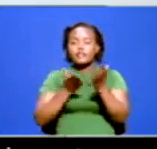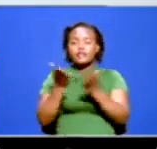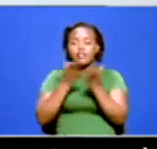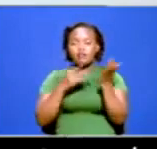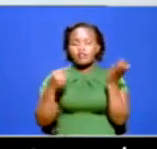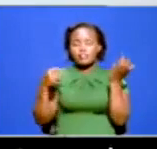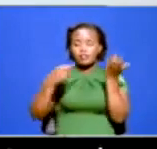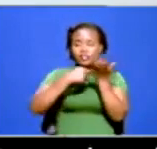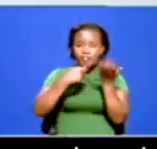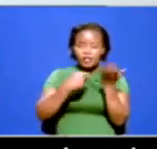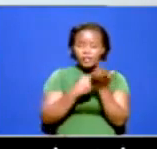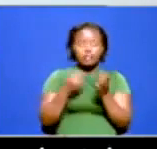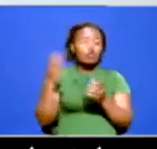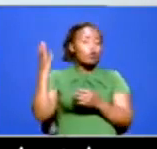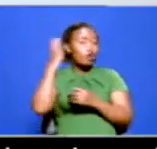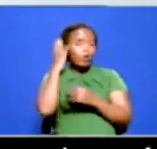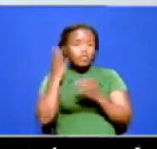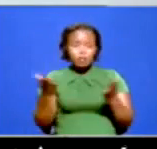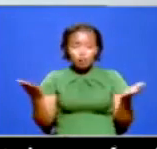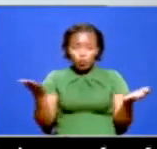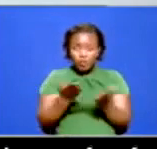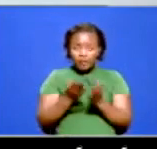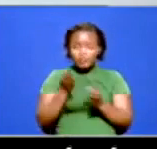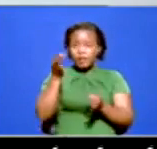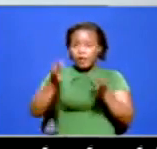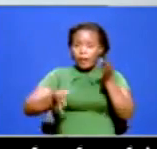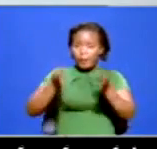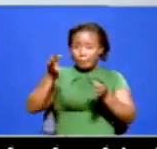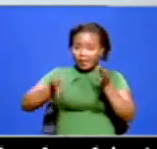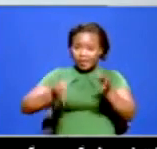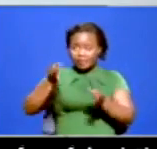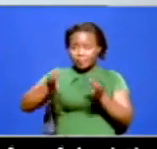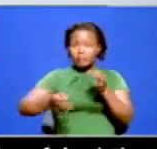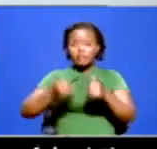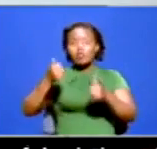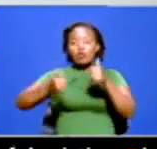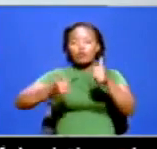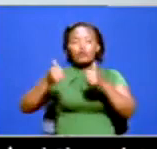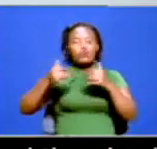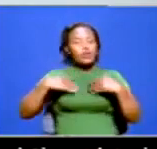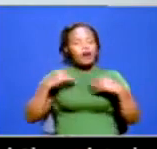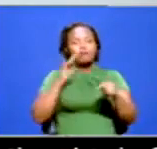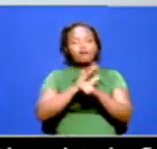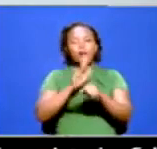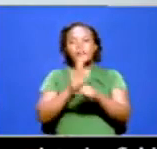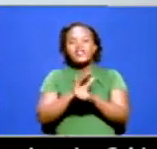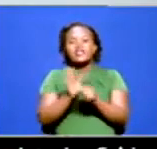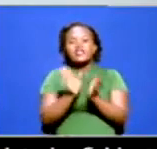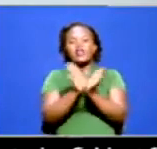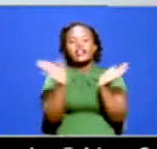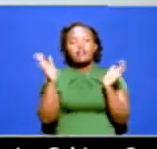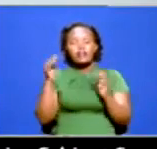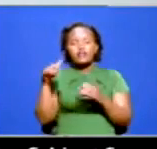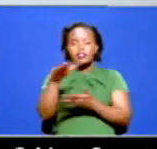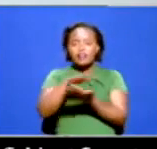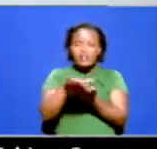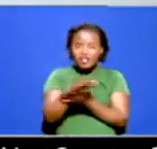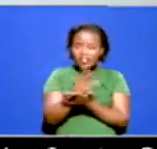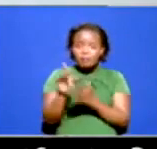is in Embakasi, which is going to be offering a number of courses on diverse areas, aeronautical